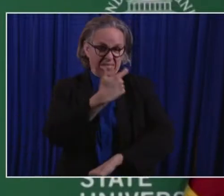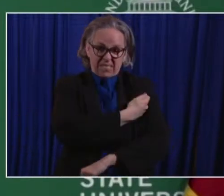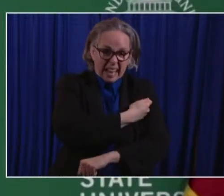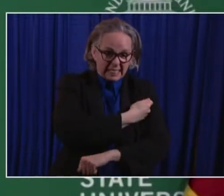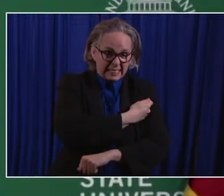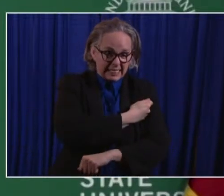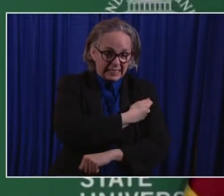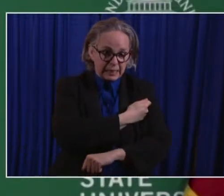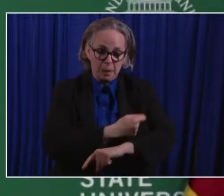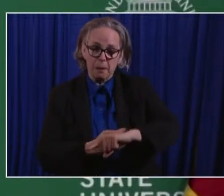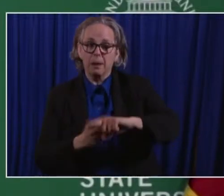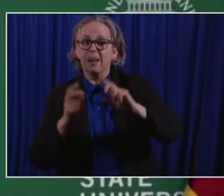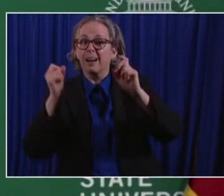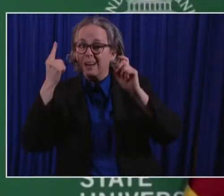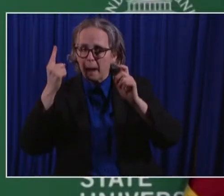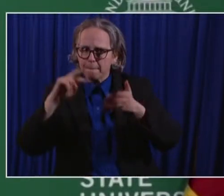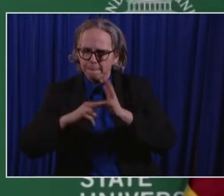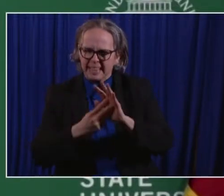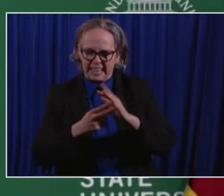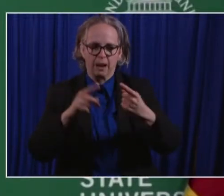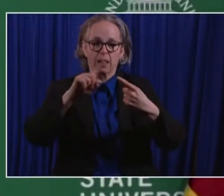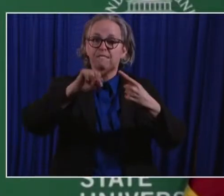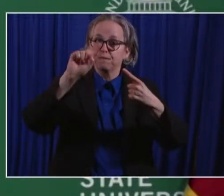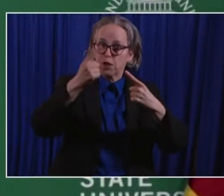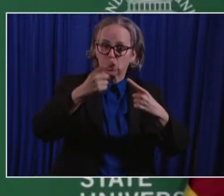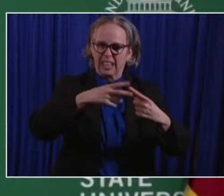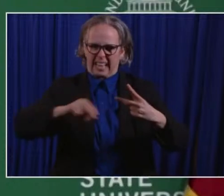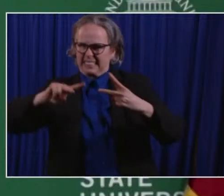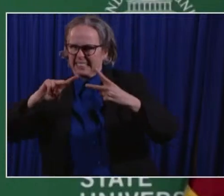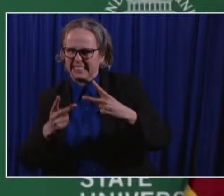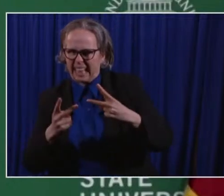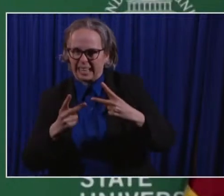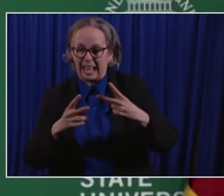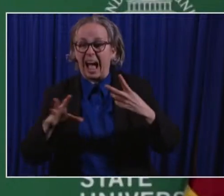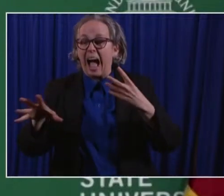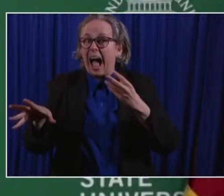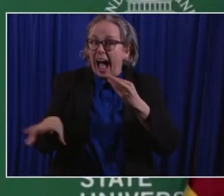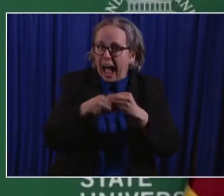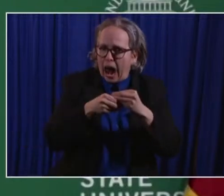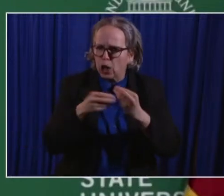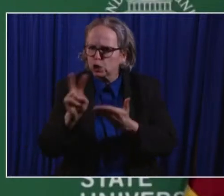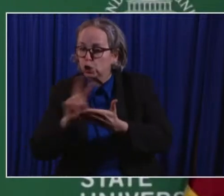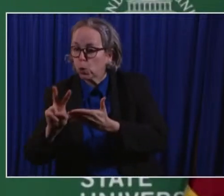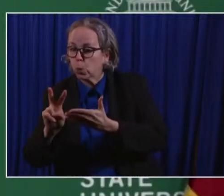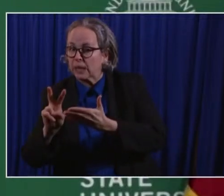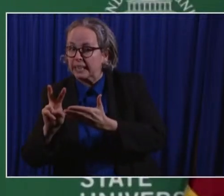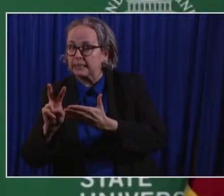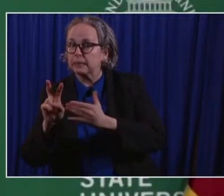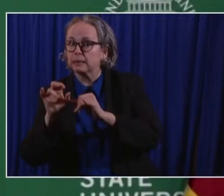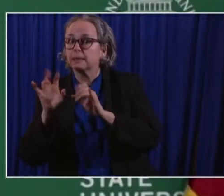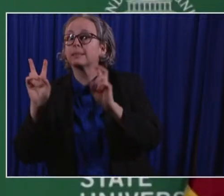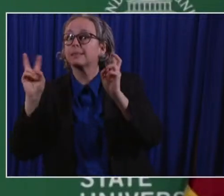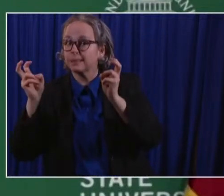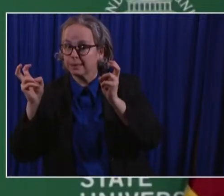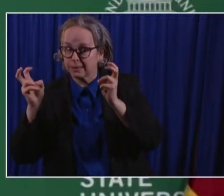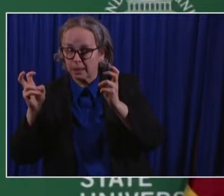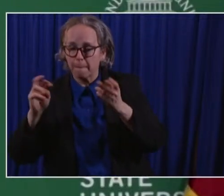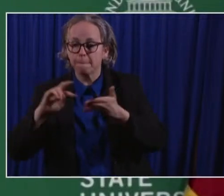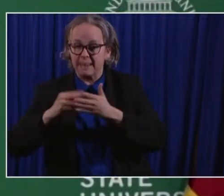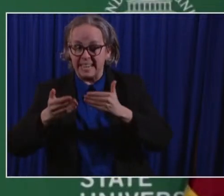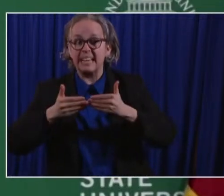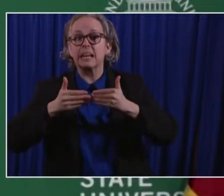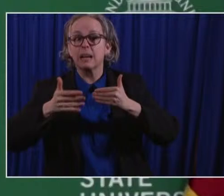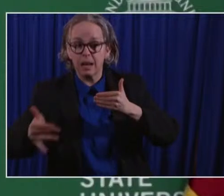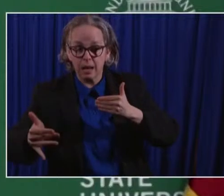exposed to someone who has COVID. So again, Ohioans, beginning today,